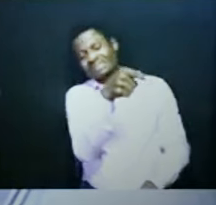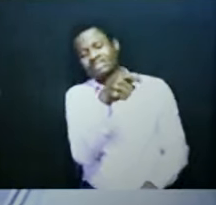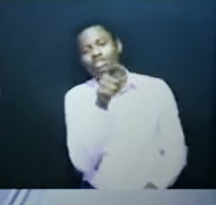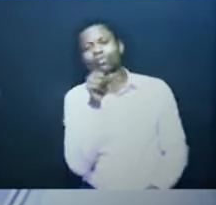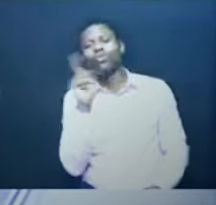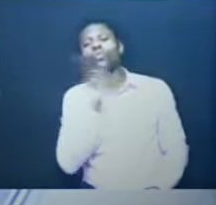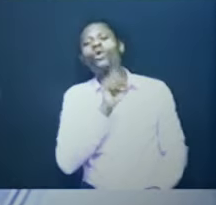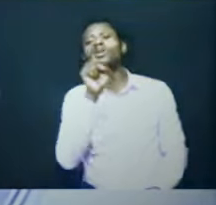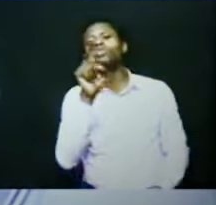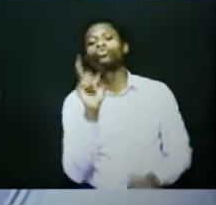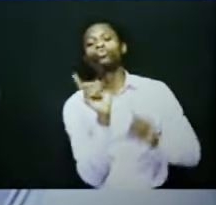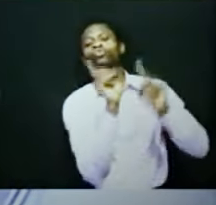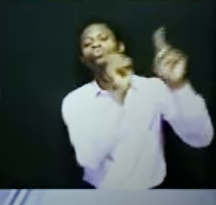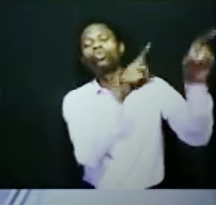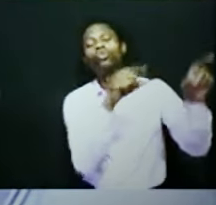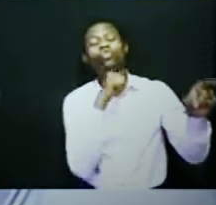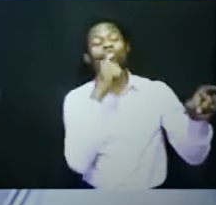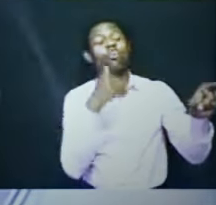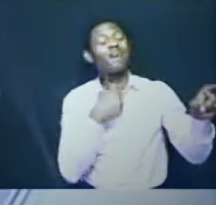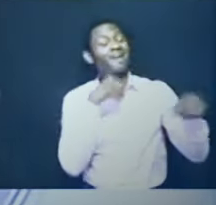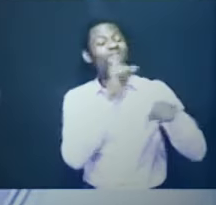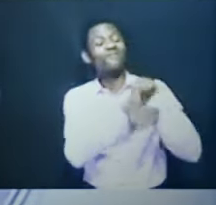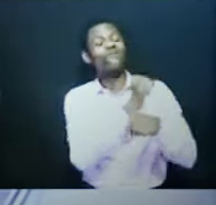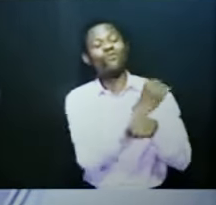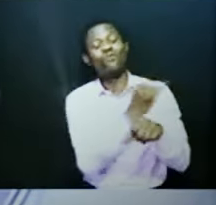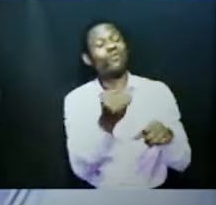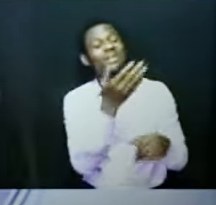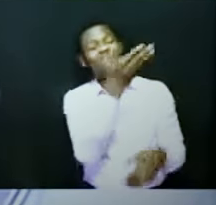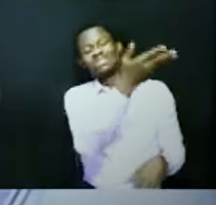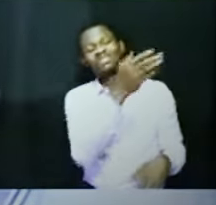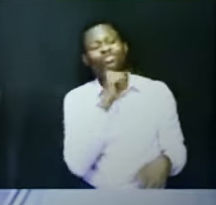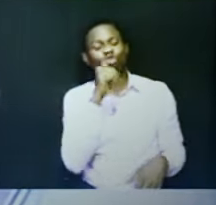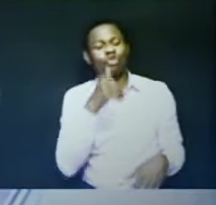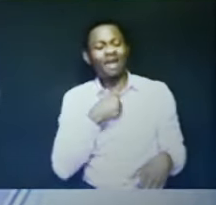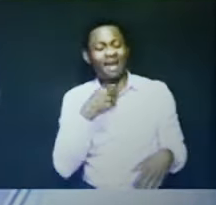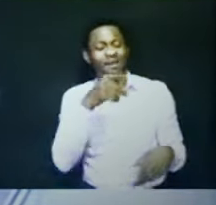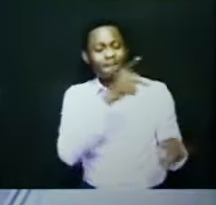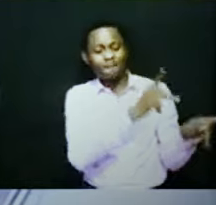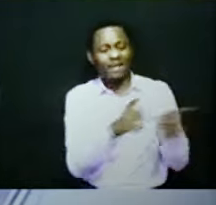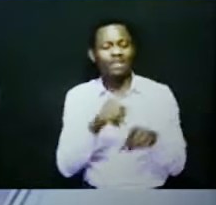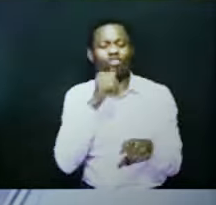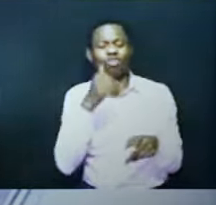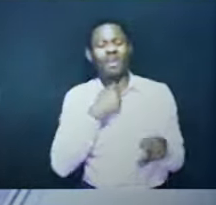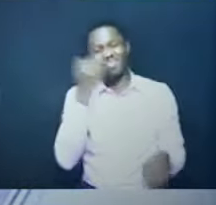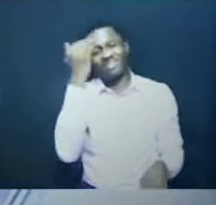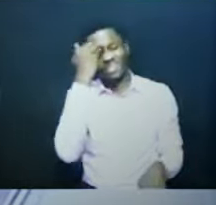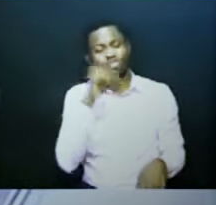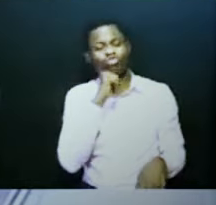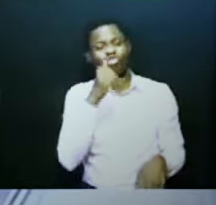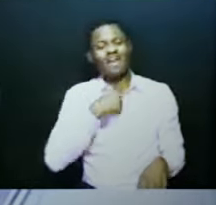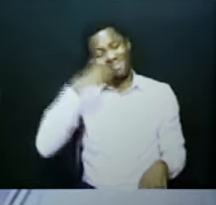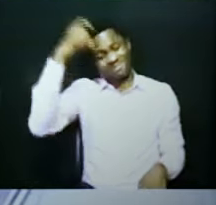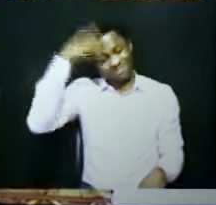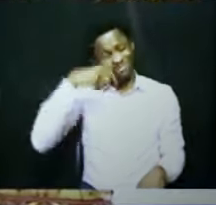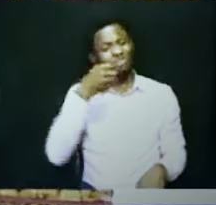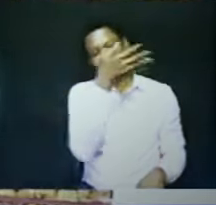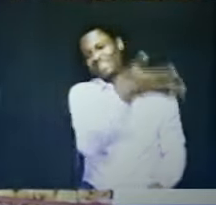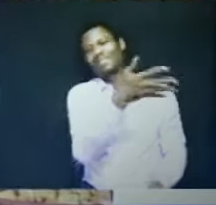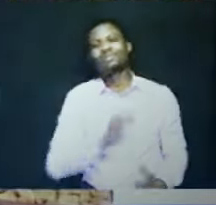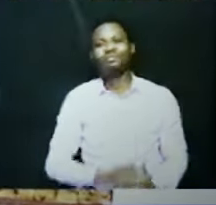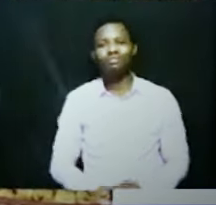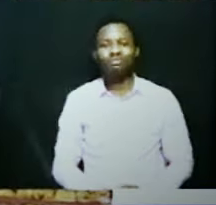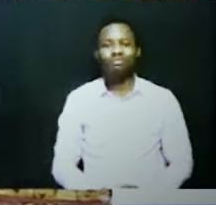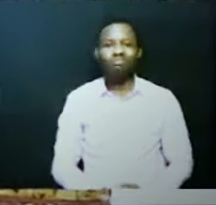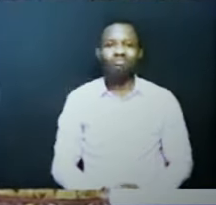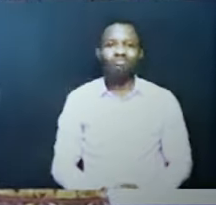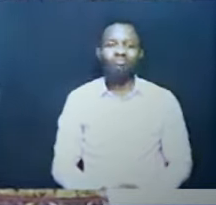are going, there is neither working, nor planning, nor knowledge, nor wisdom. If you say, as someone do a worry chrono, a